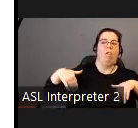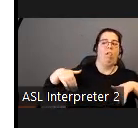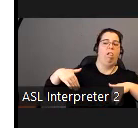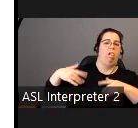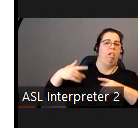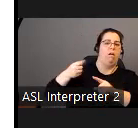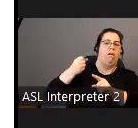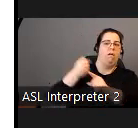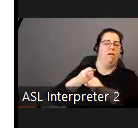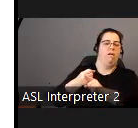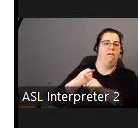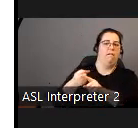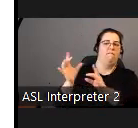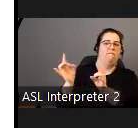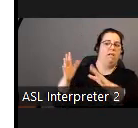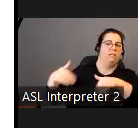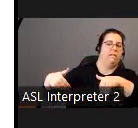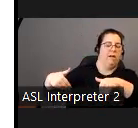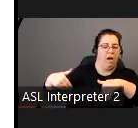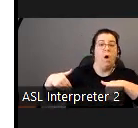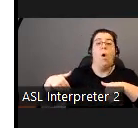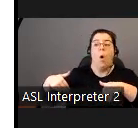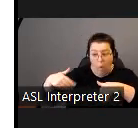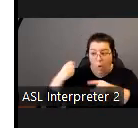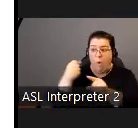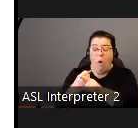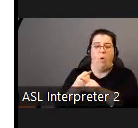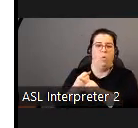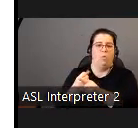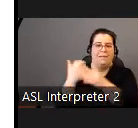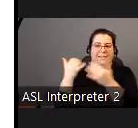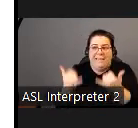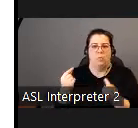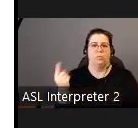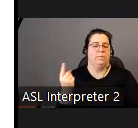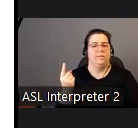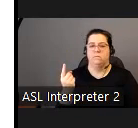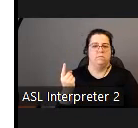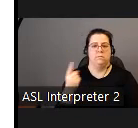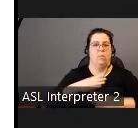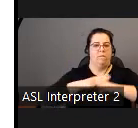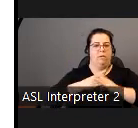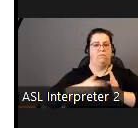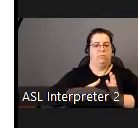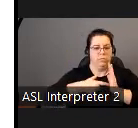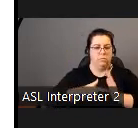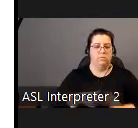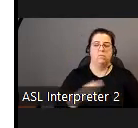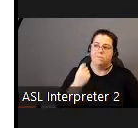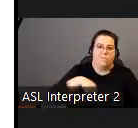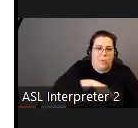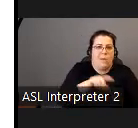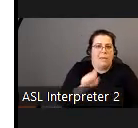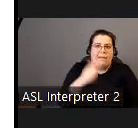you know, engaging the governments in this, I think, is important, but there's lots we can do on the ground in our communities to